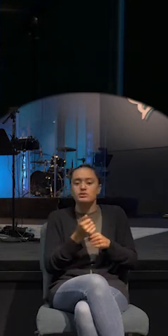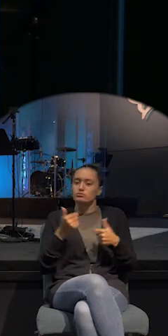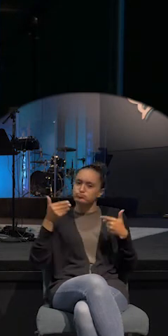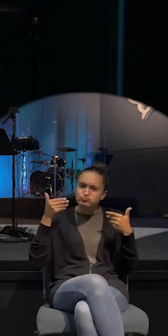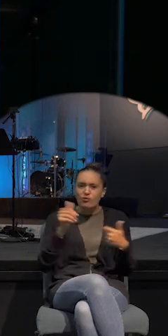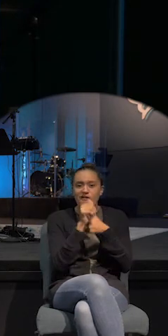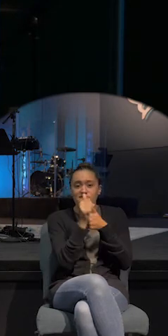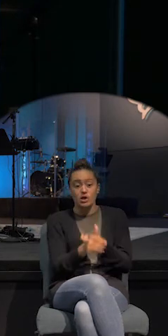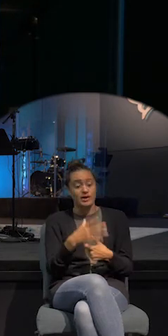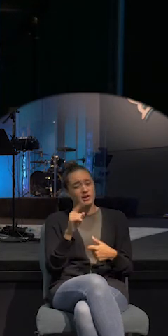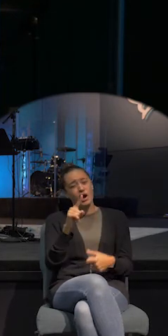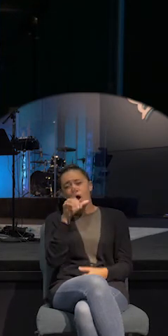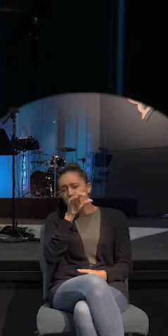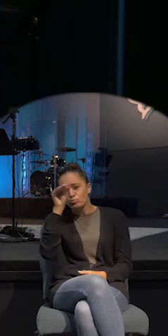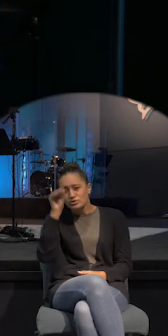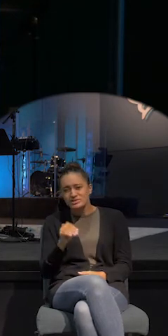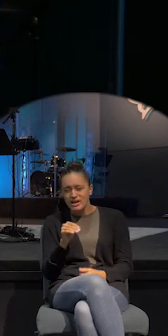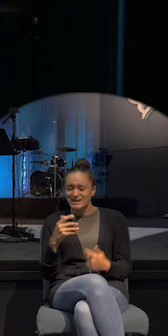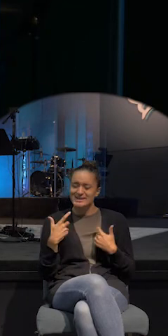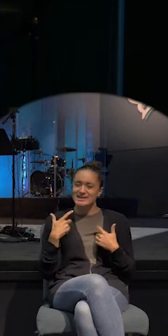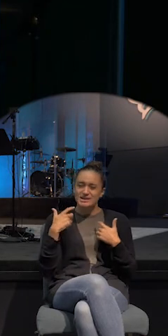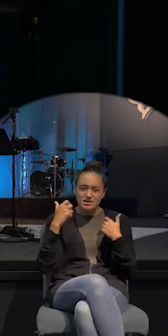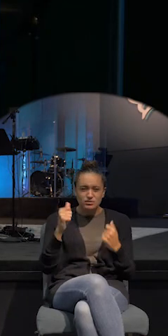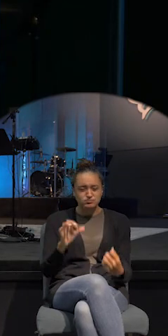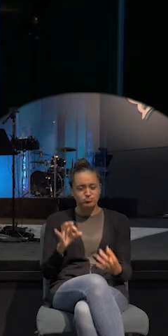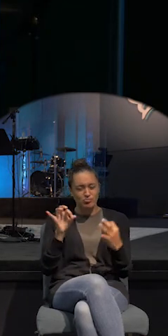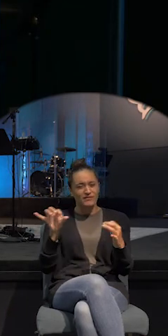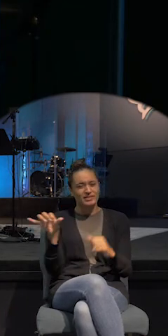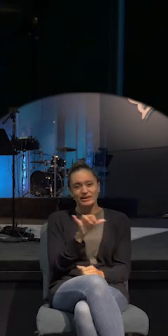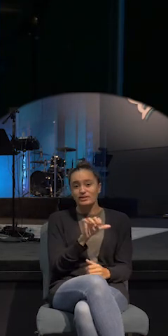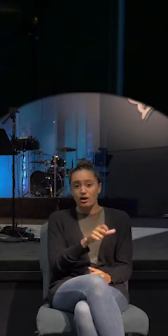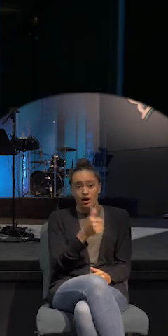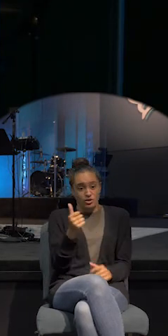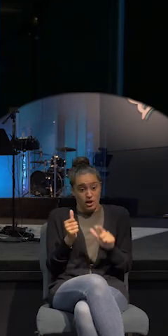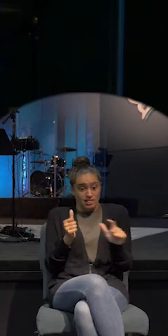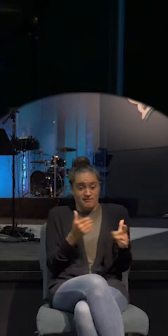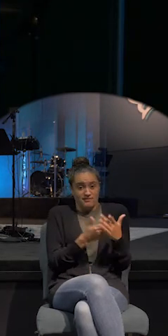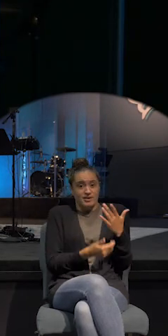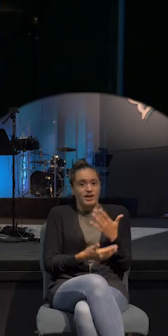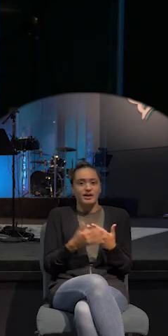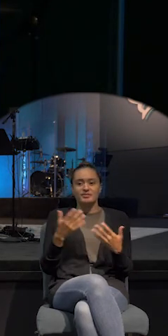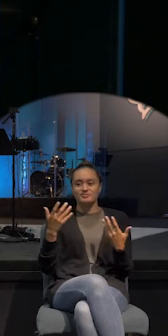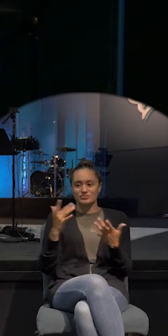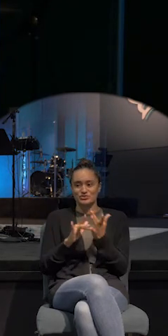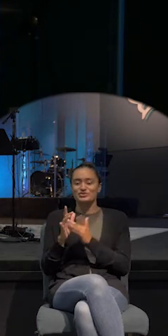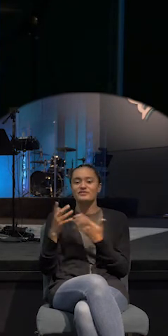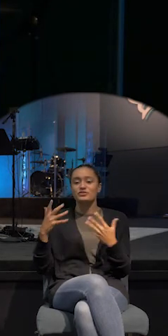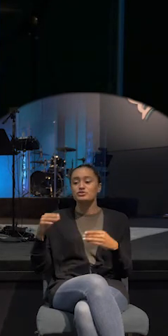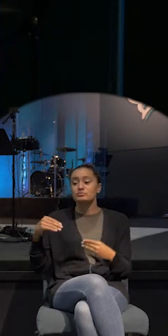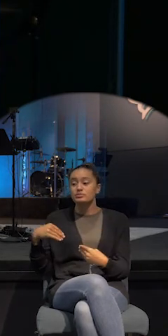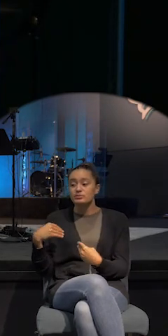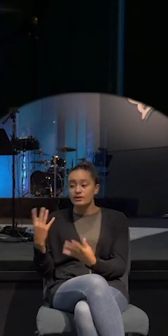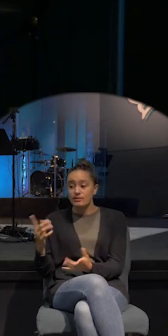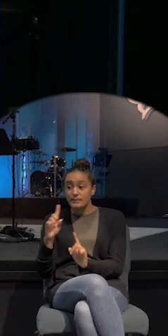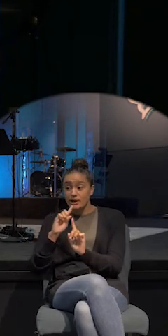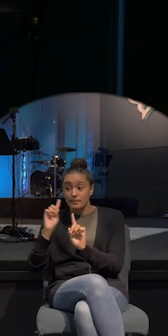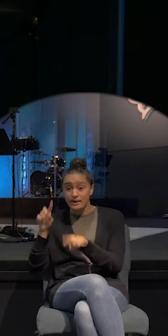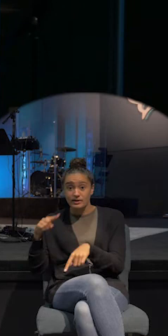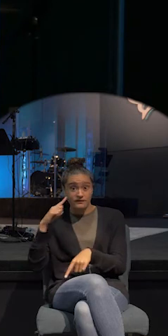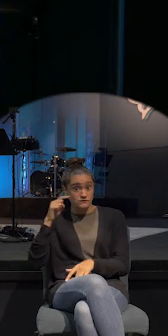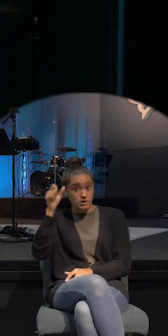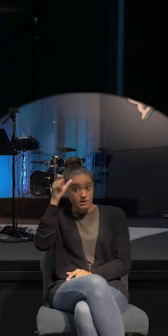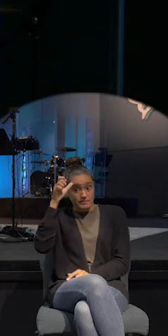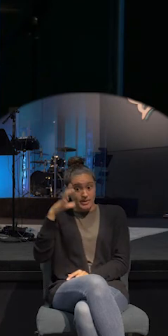it was completely restored as whole as the other. He gave to him a command that for the